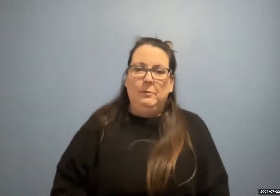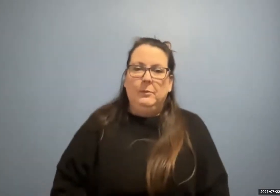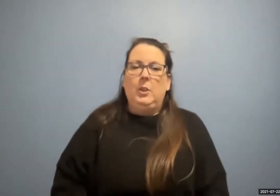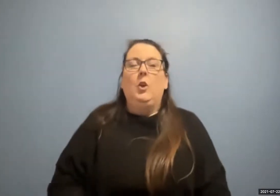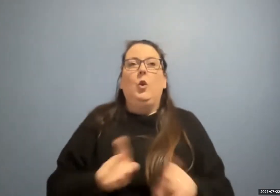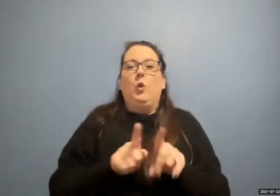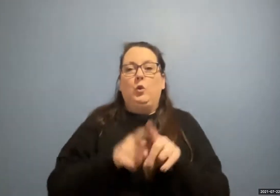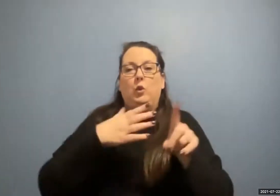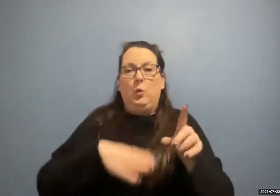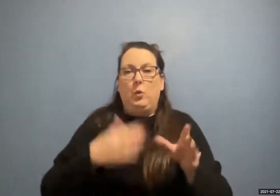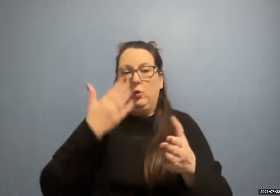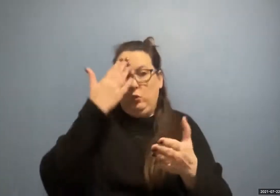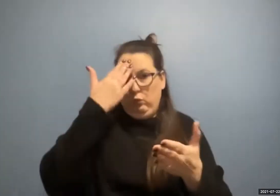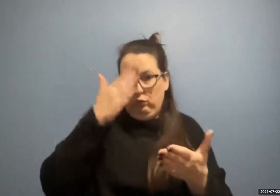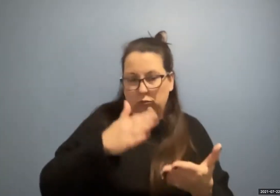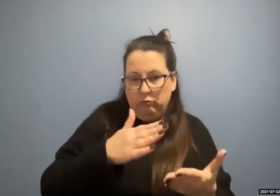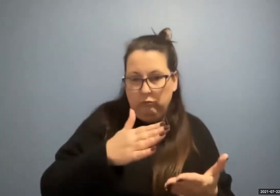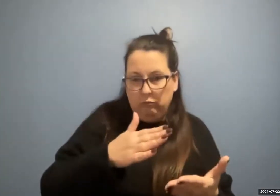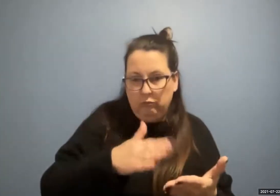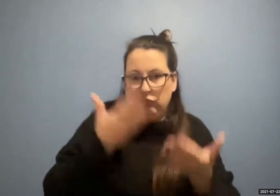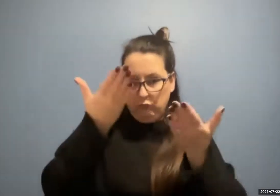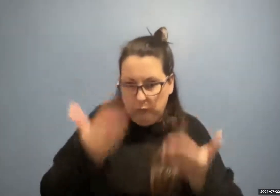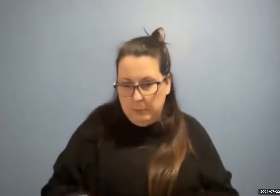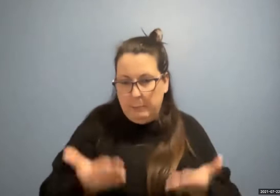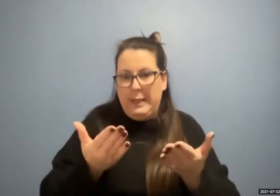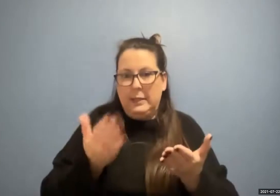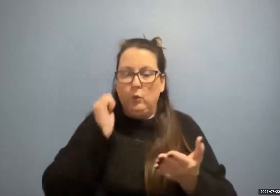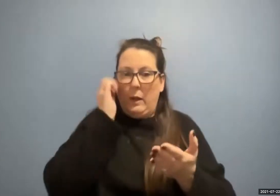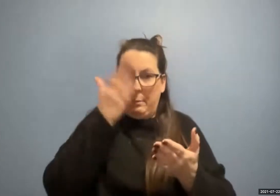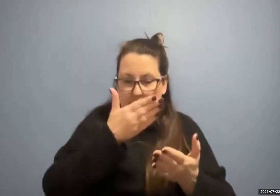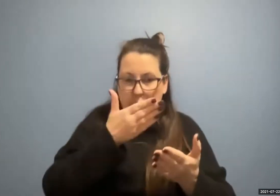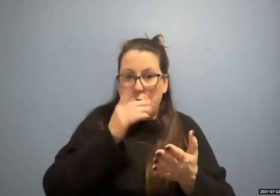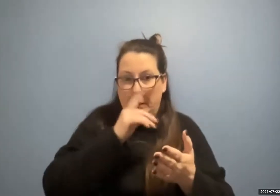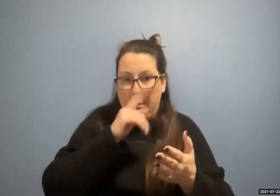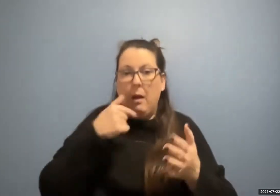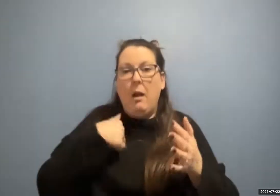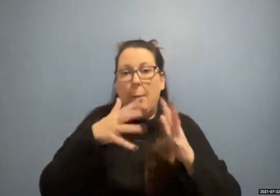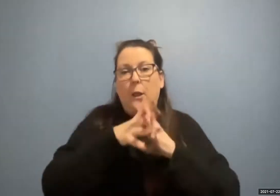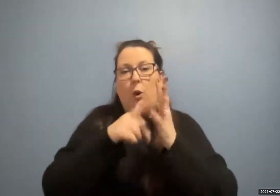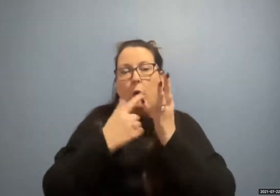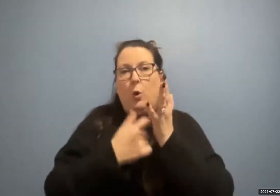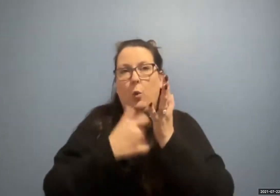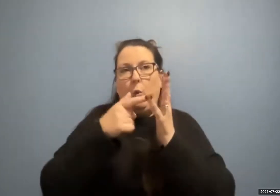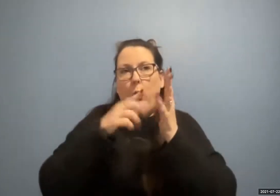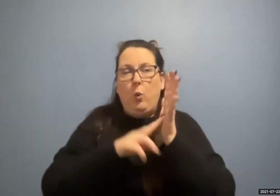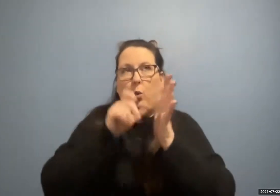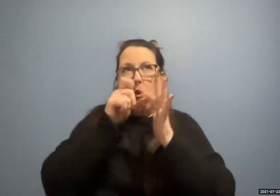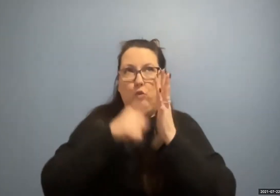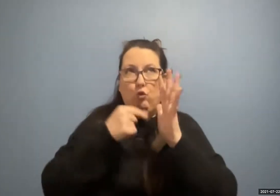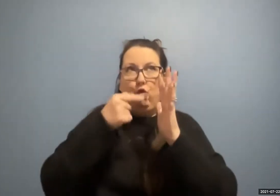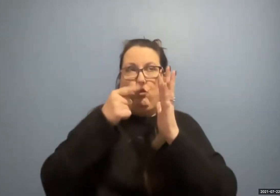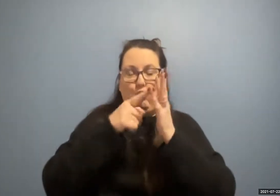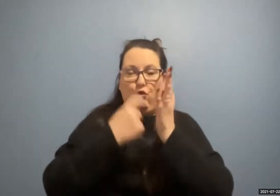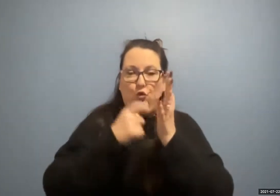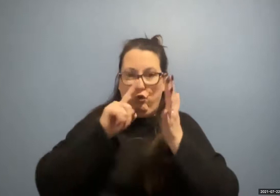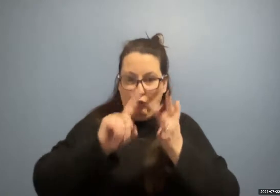pay my respects to Aboriginal people. I'm on the land tonight of the Wurundjeri people of the Kulin Nation. I'd like to